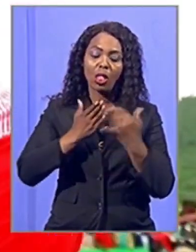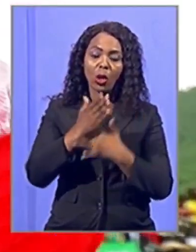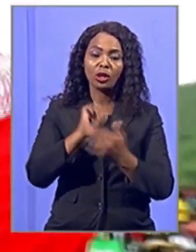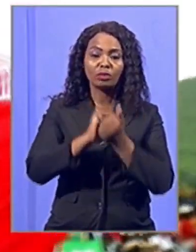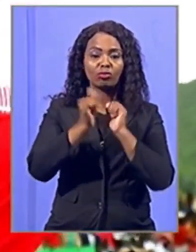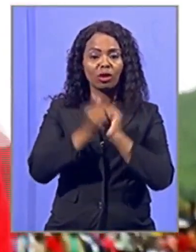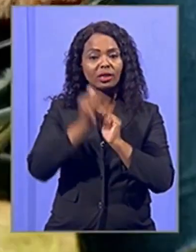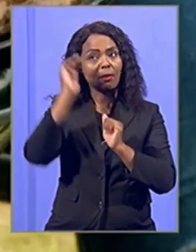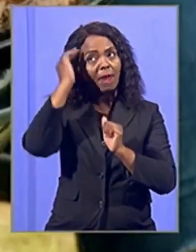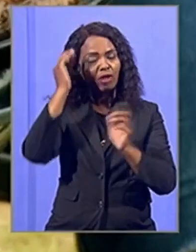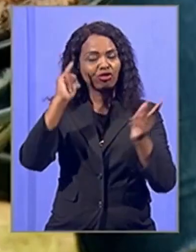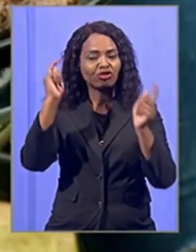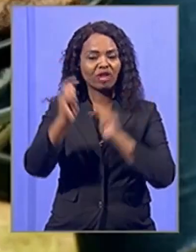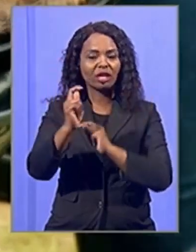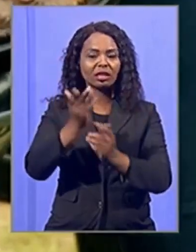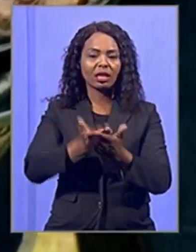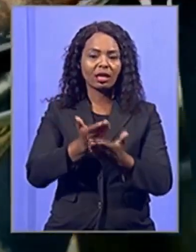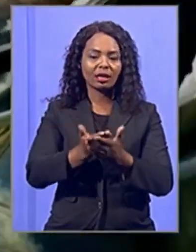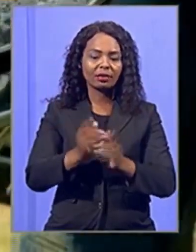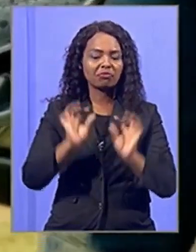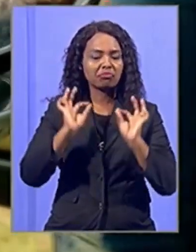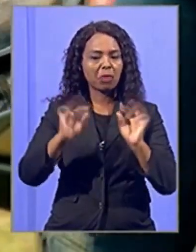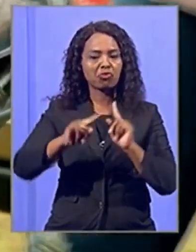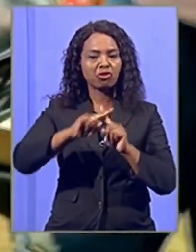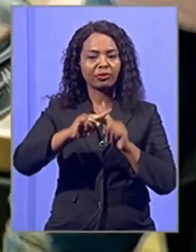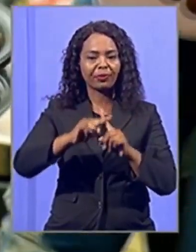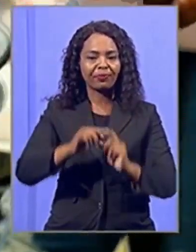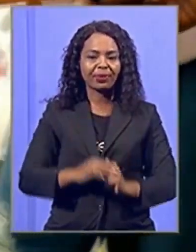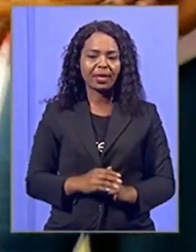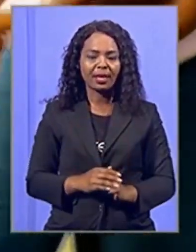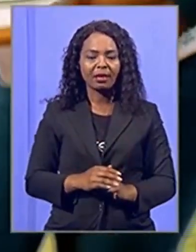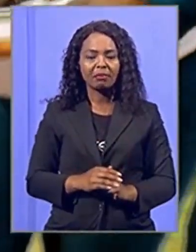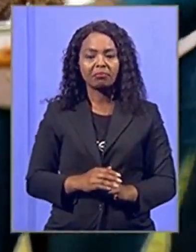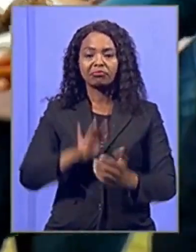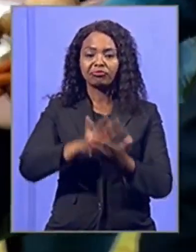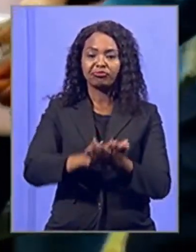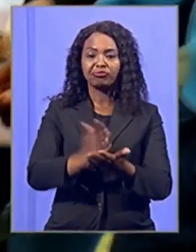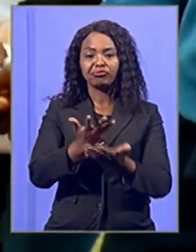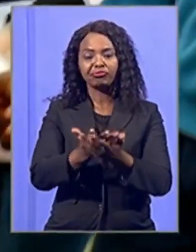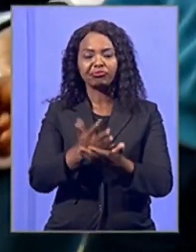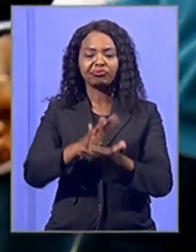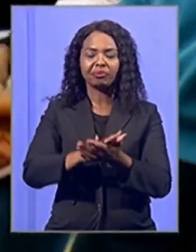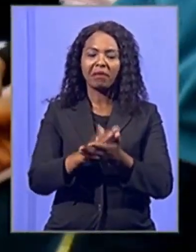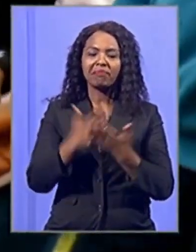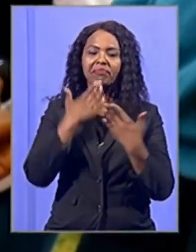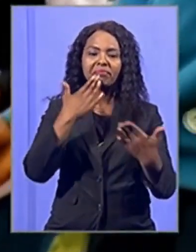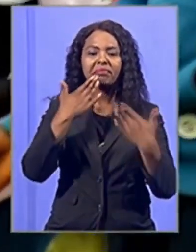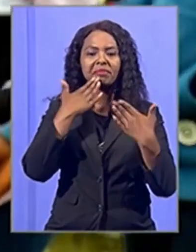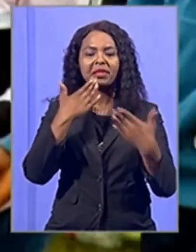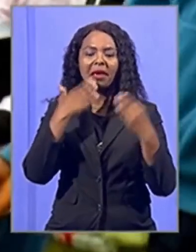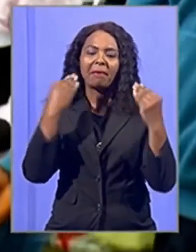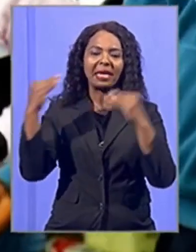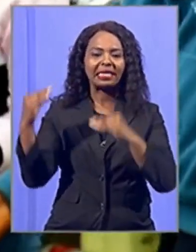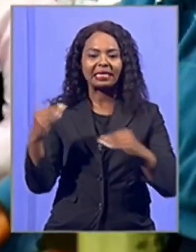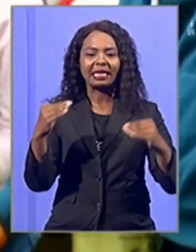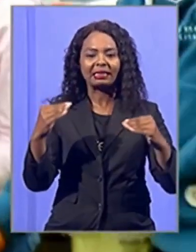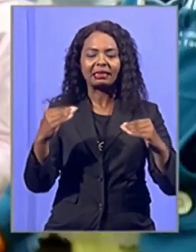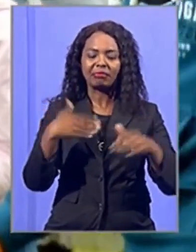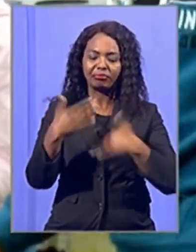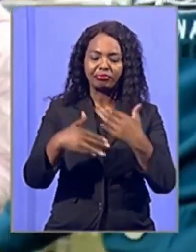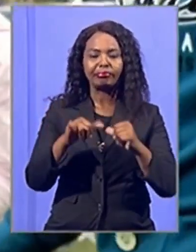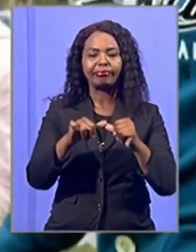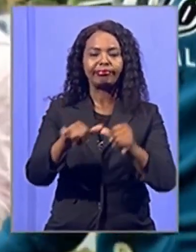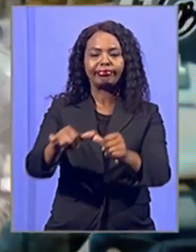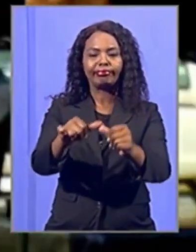can change mindset of people. Barekiši ba mebileng le bona ba laeditše ditebogo go barulaganyi ba tournamente. Our business is going very well